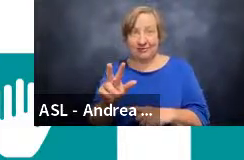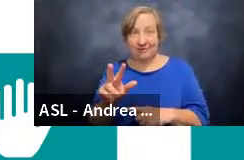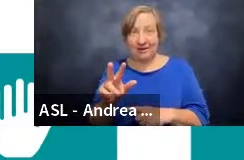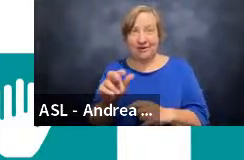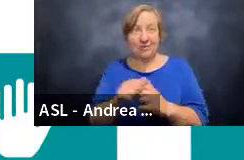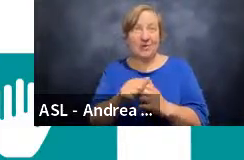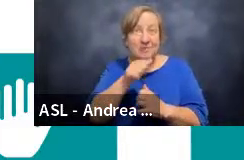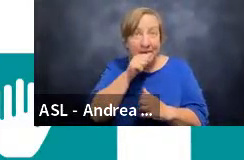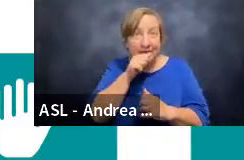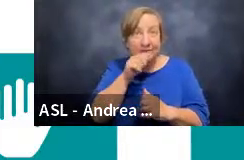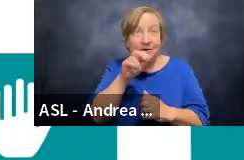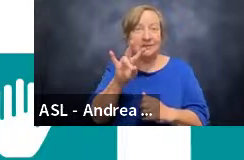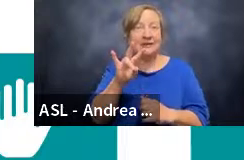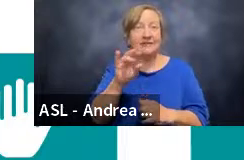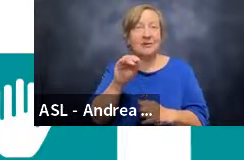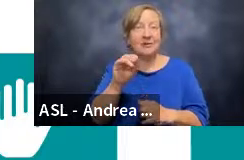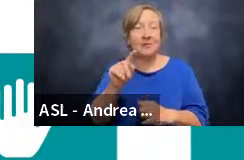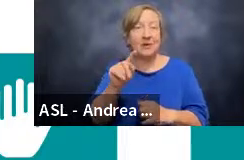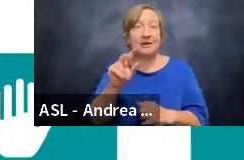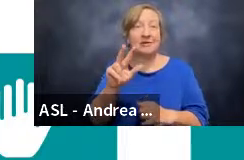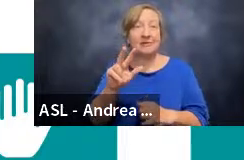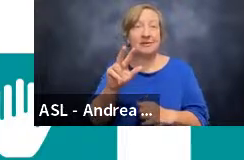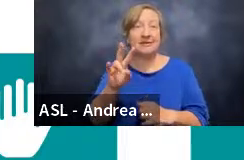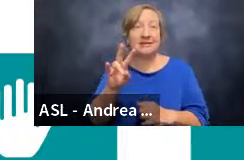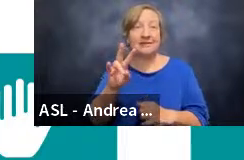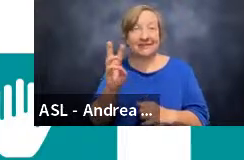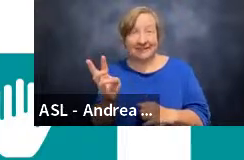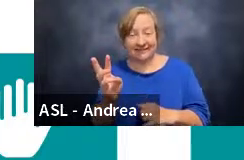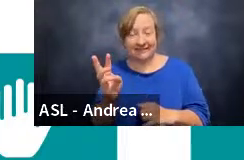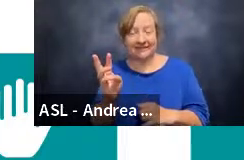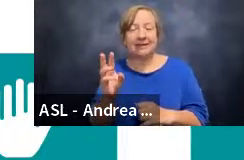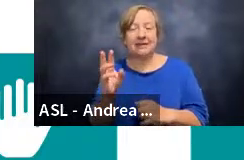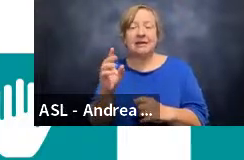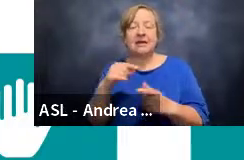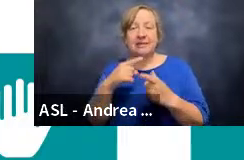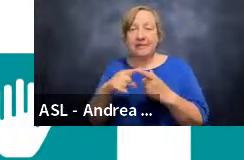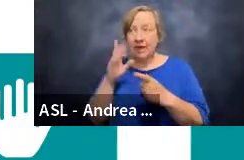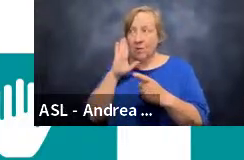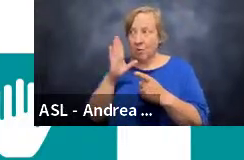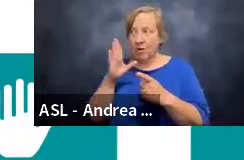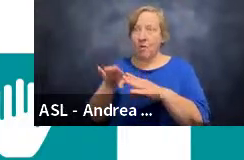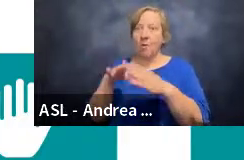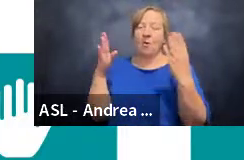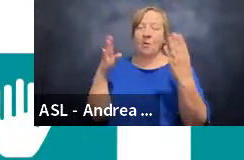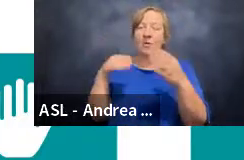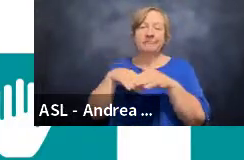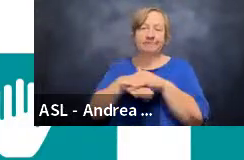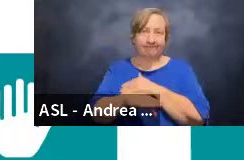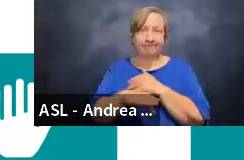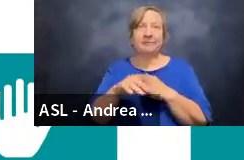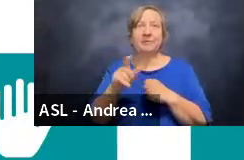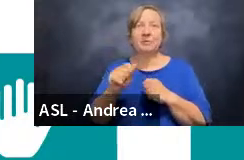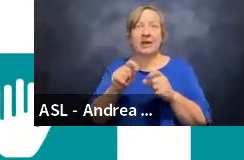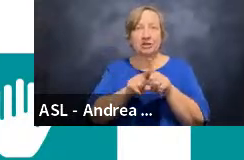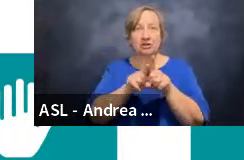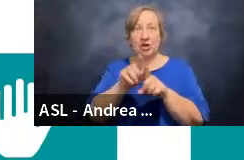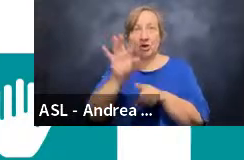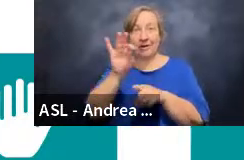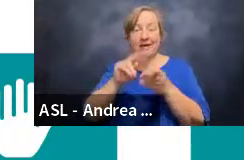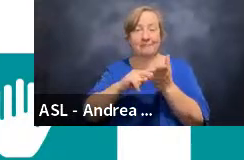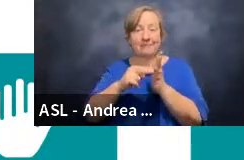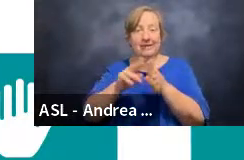701376. And Amanda will let you into the Zoom room, and then you can dial *9 to raise your hand. I'll call on